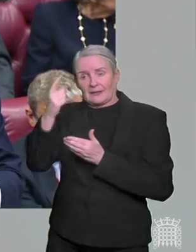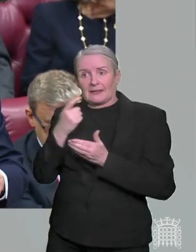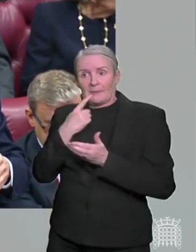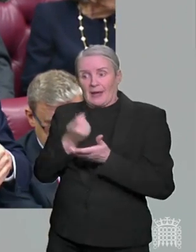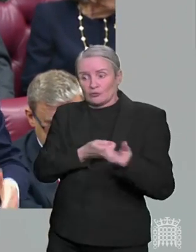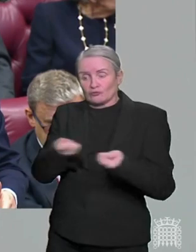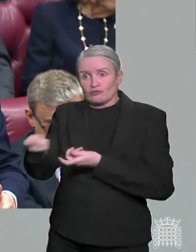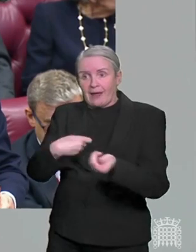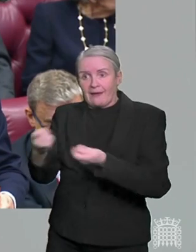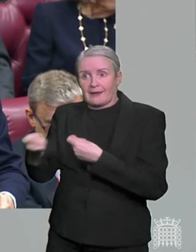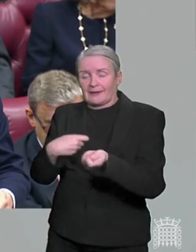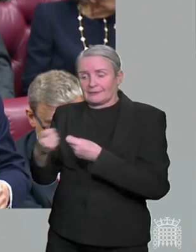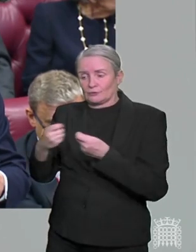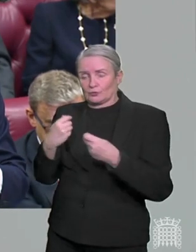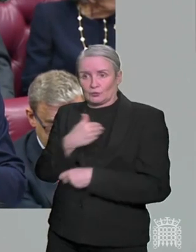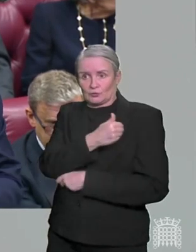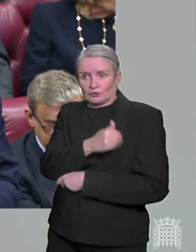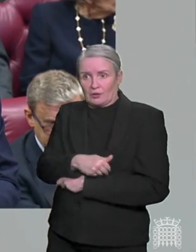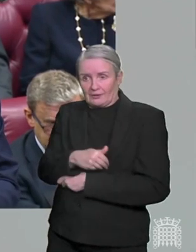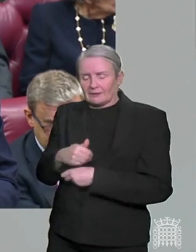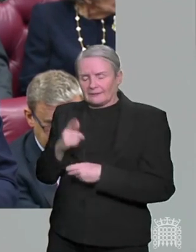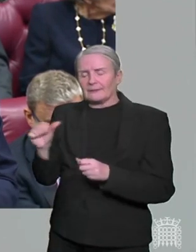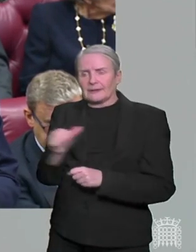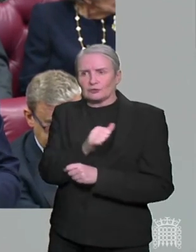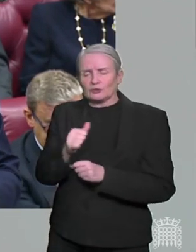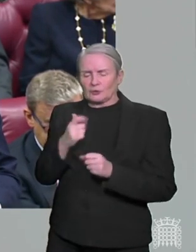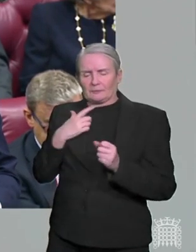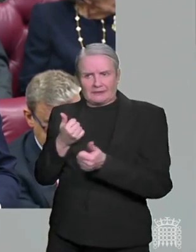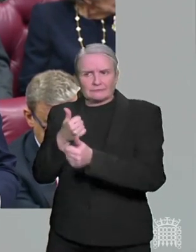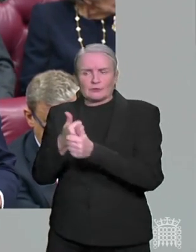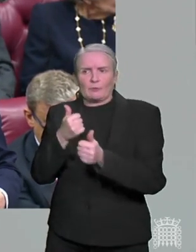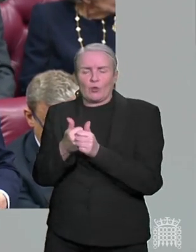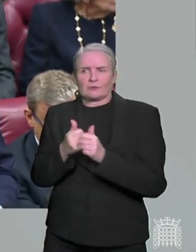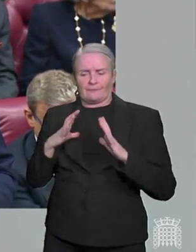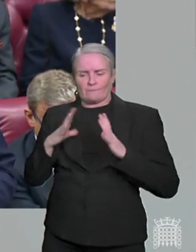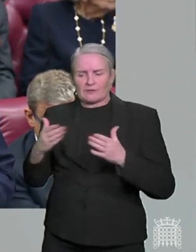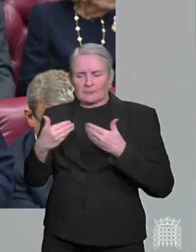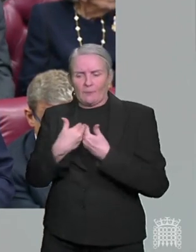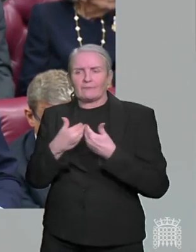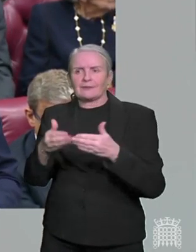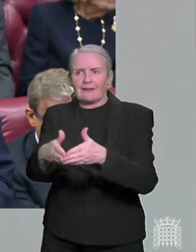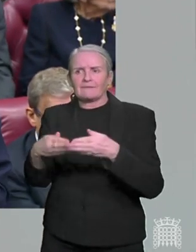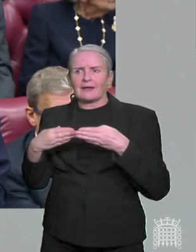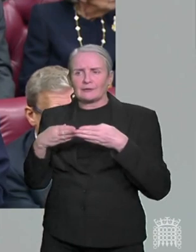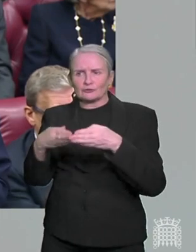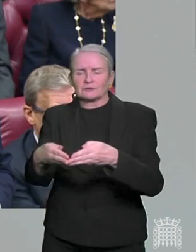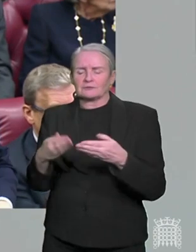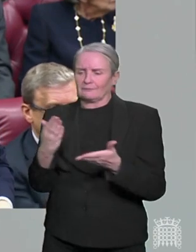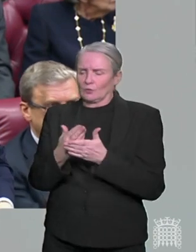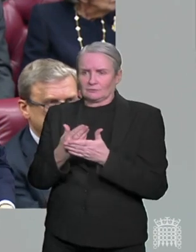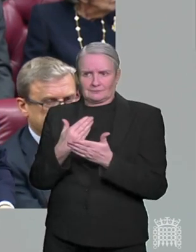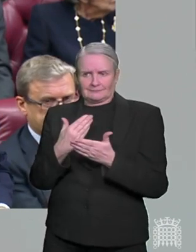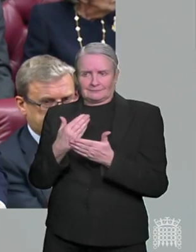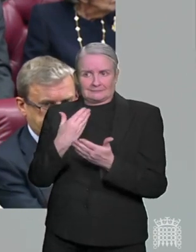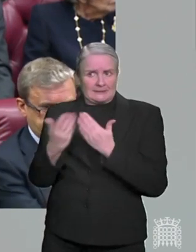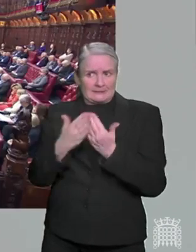they should be as fully supportive of freedom of navigation as we are, because that matters wherever you are in the world, including the